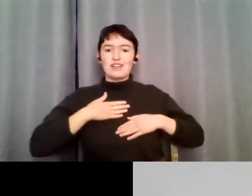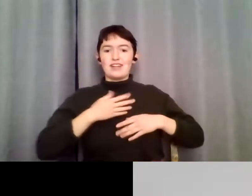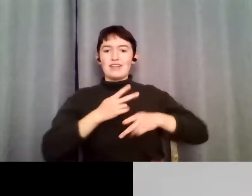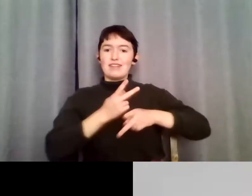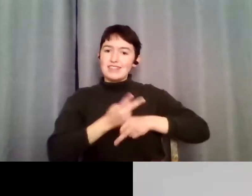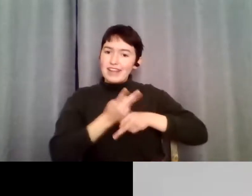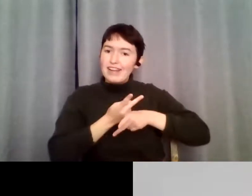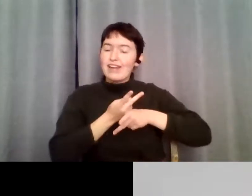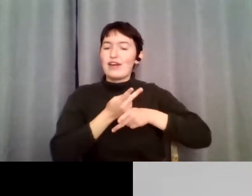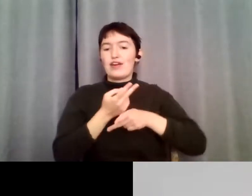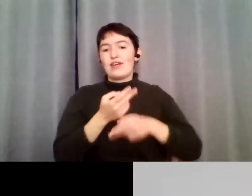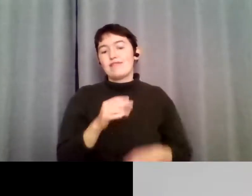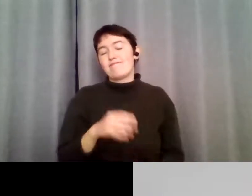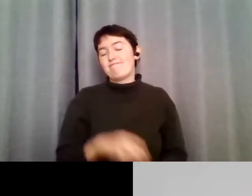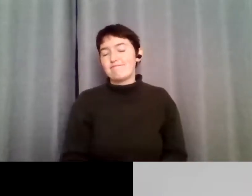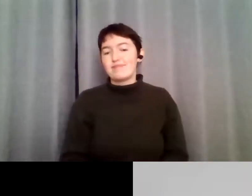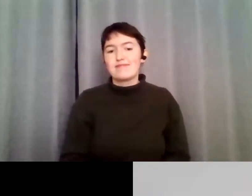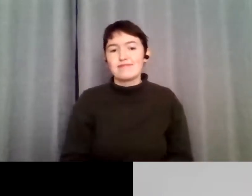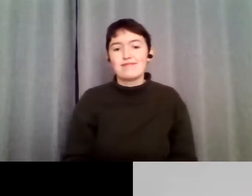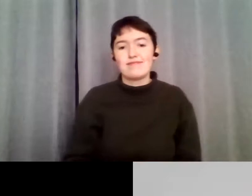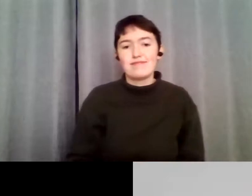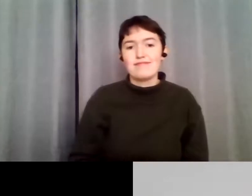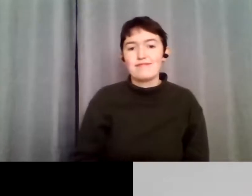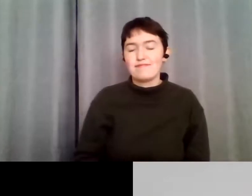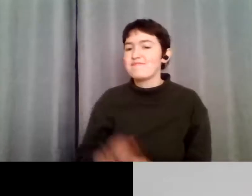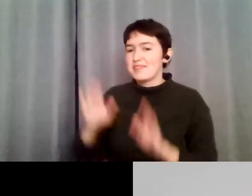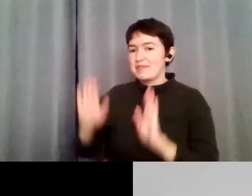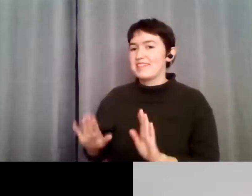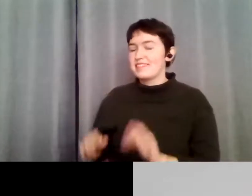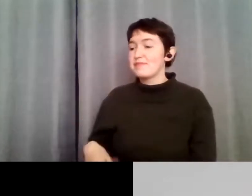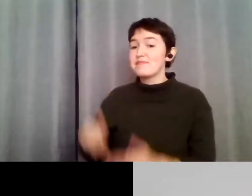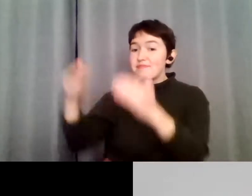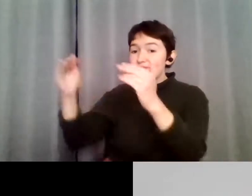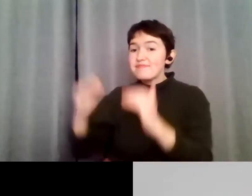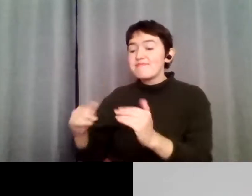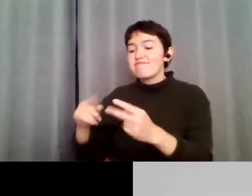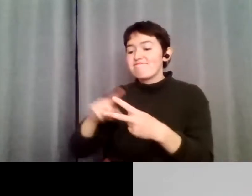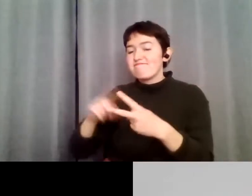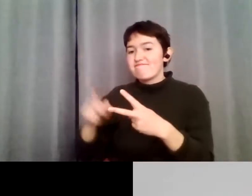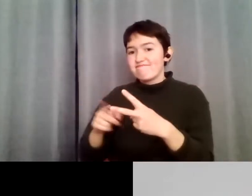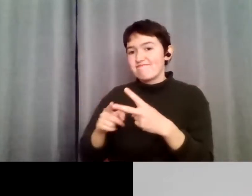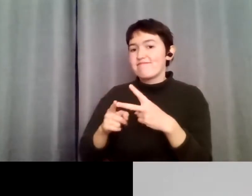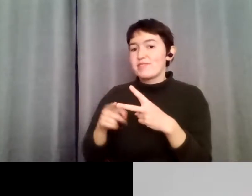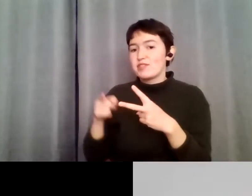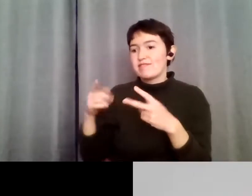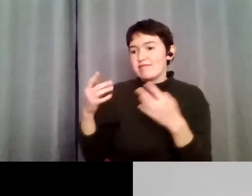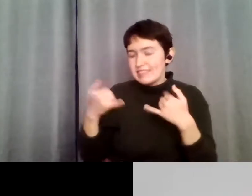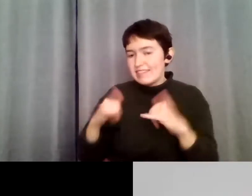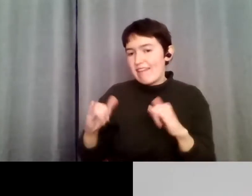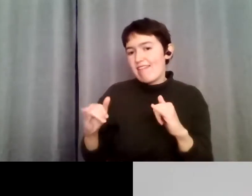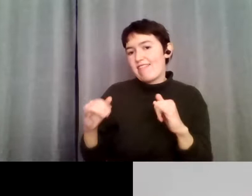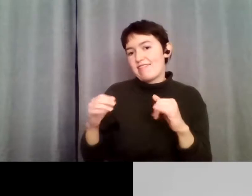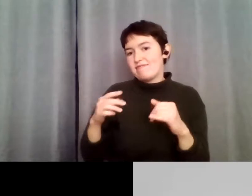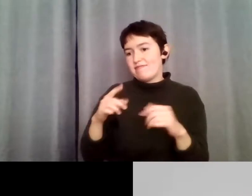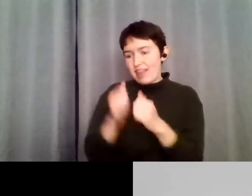these special worlds out there. Amazing. Thank you. The next question is, you still have everyone's attention in the world, and you can tell them one